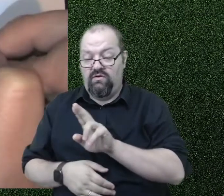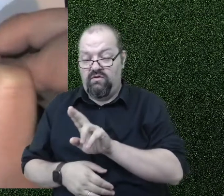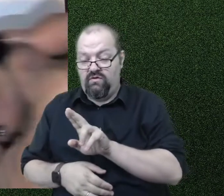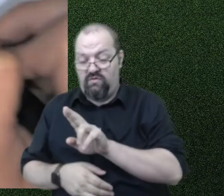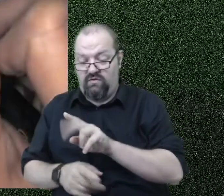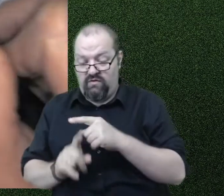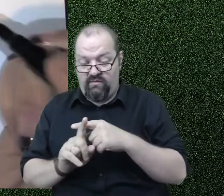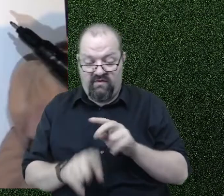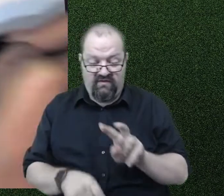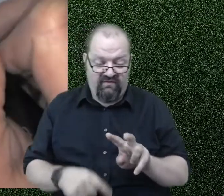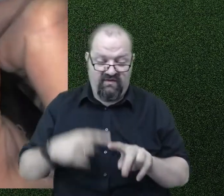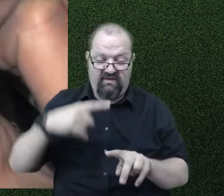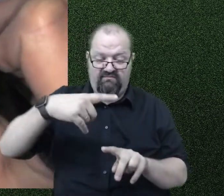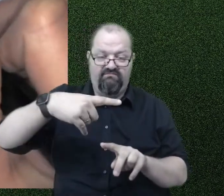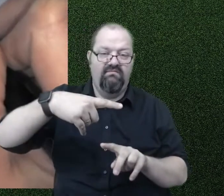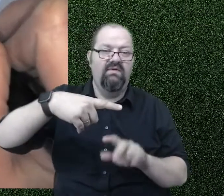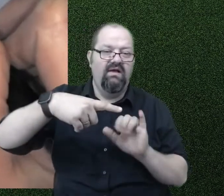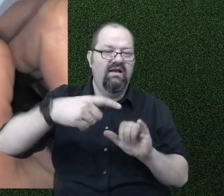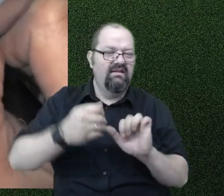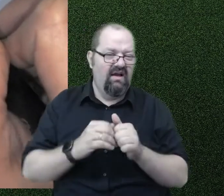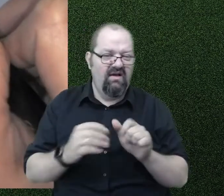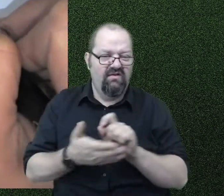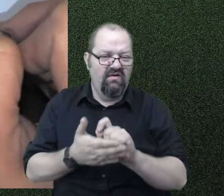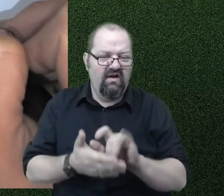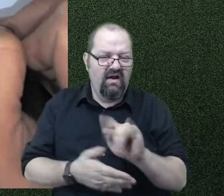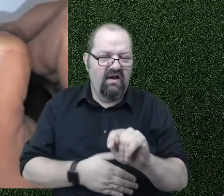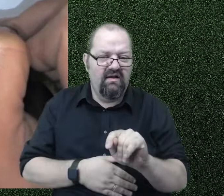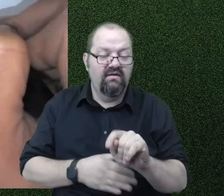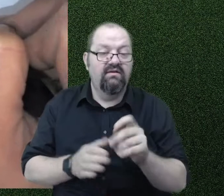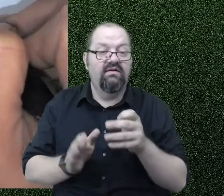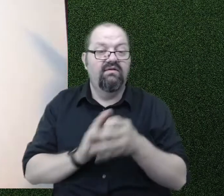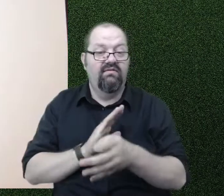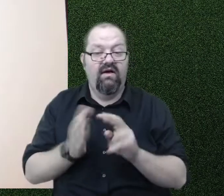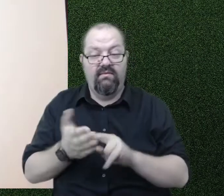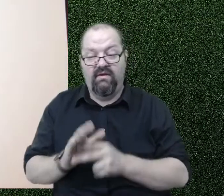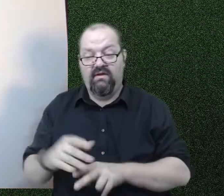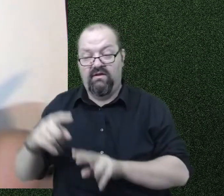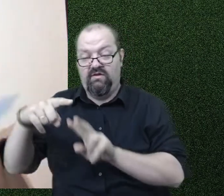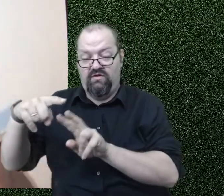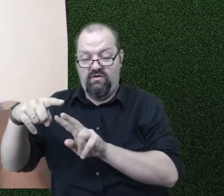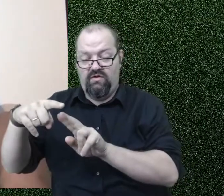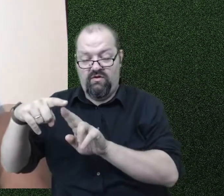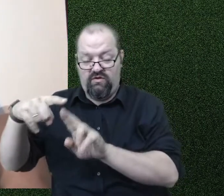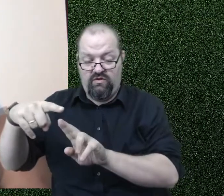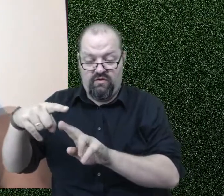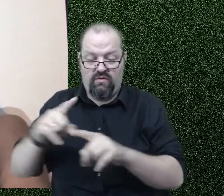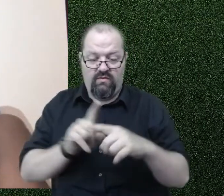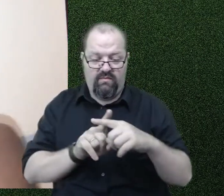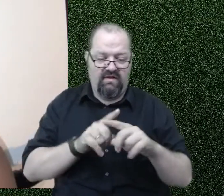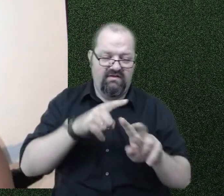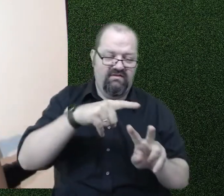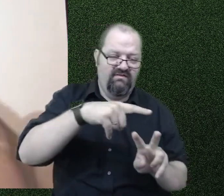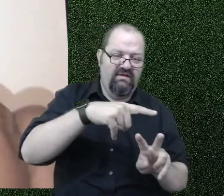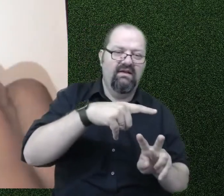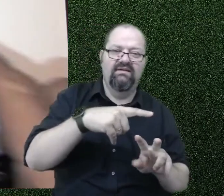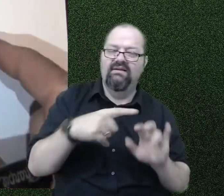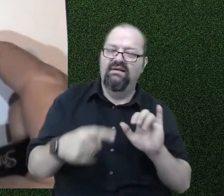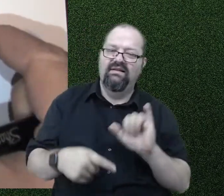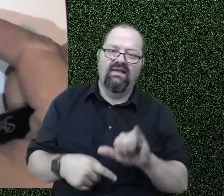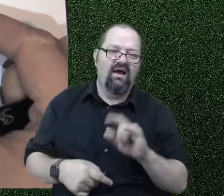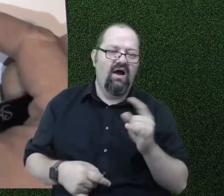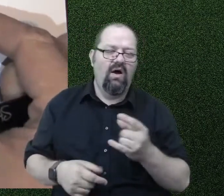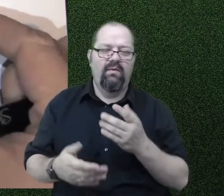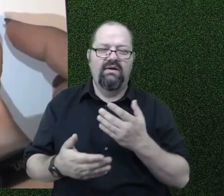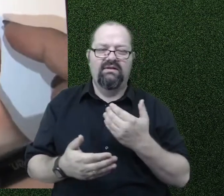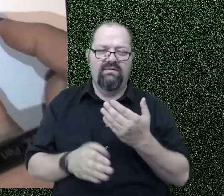It's defined to be U plus V. That always bothered me when I was a student. I'm